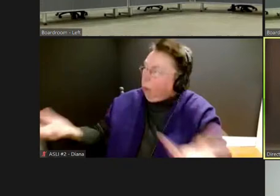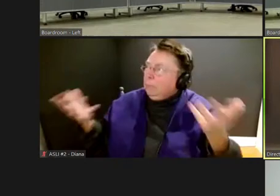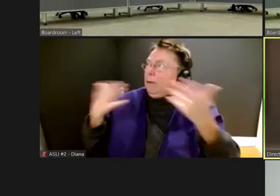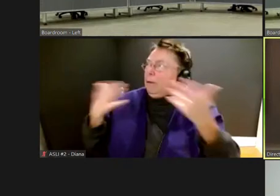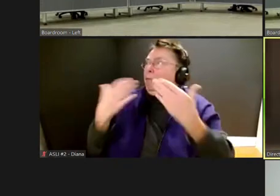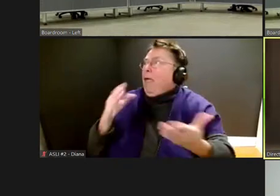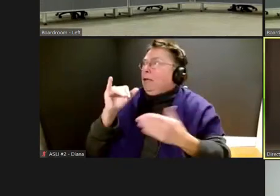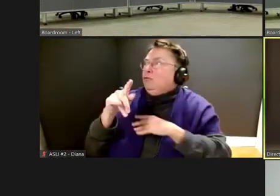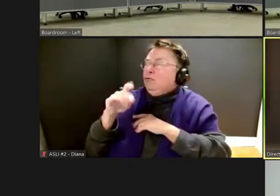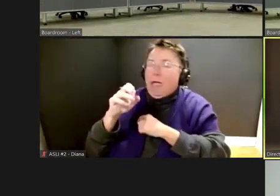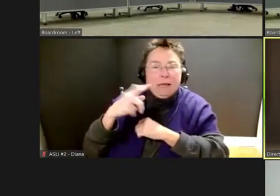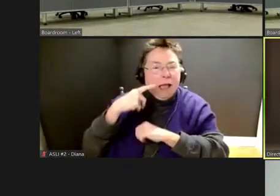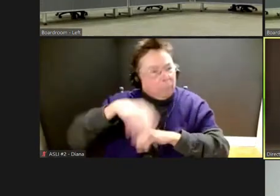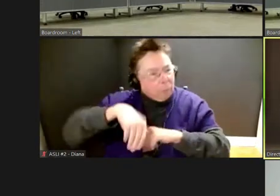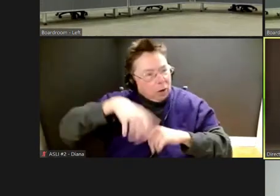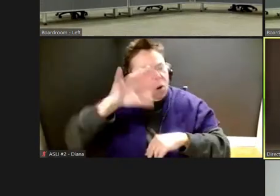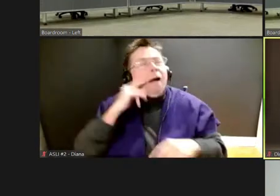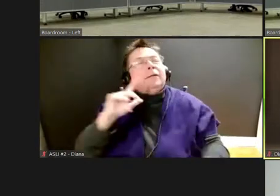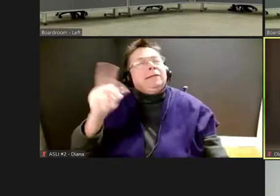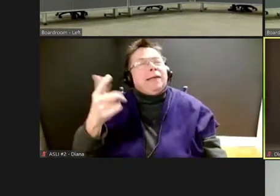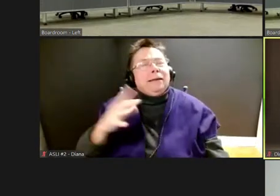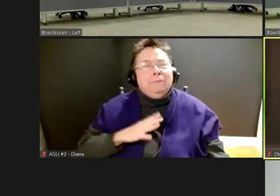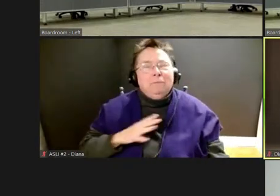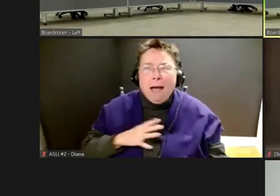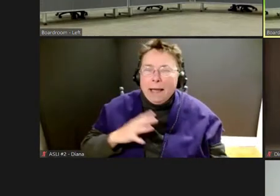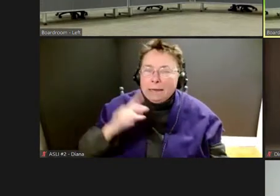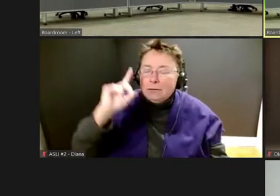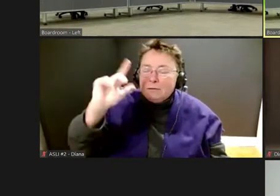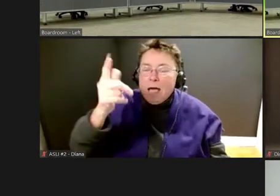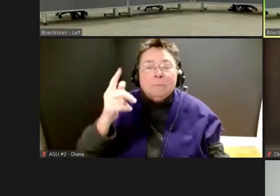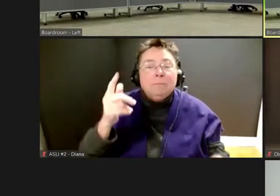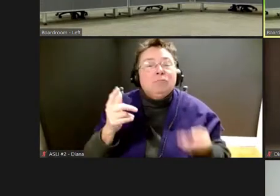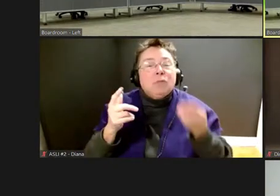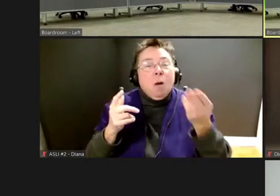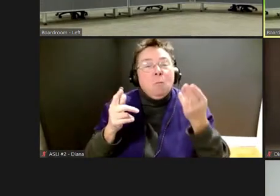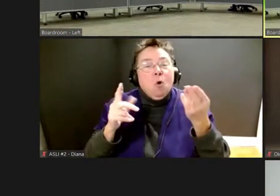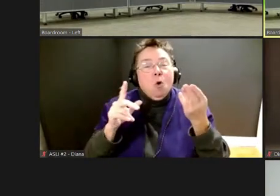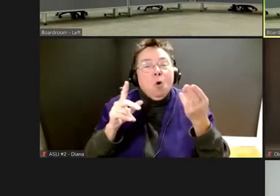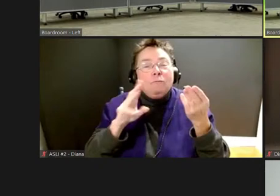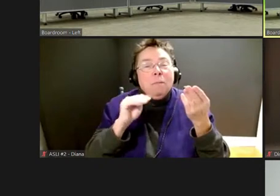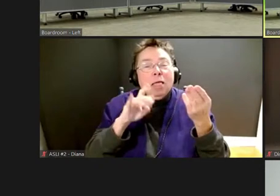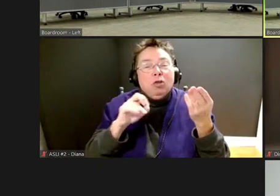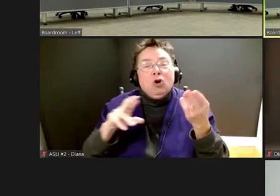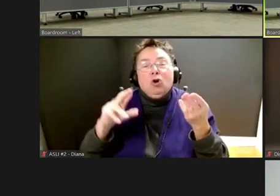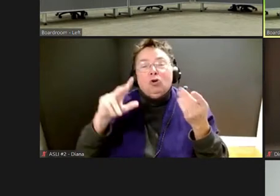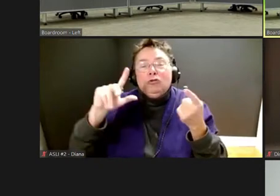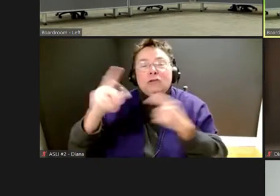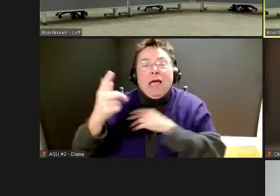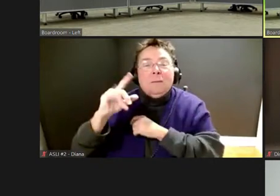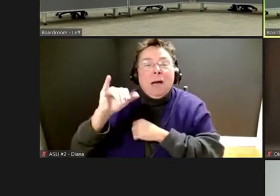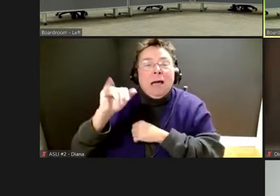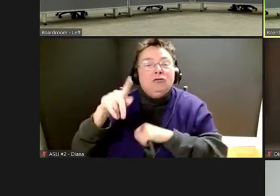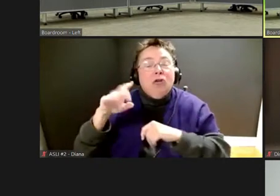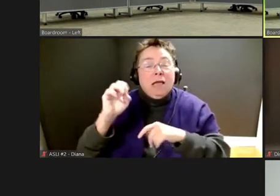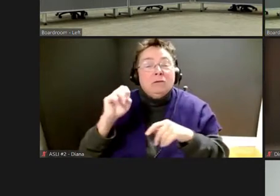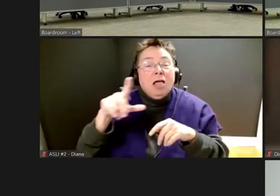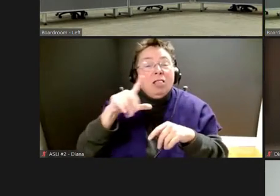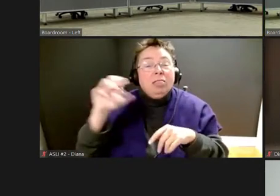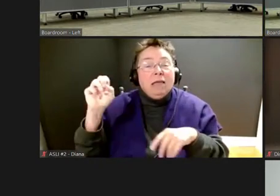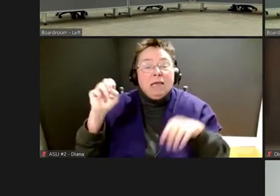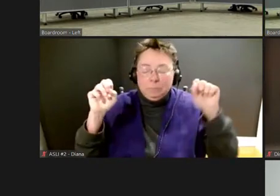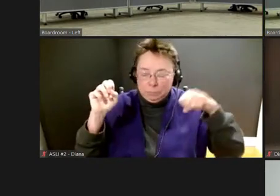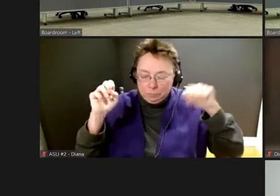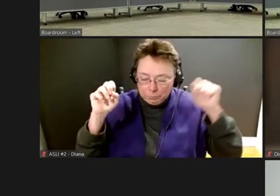I'll just say, I'll go ahead and second it. moved by Director Miller, seconded by Director Jakes. Director Lee?